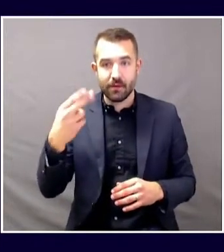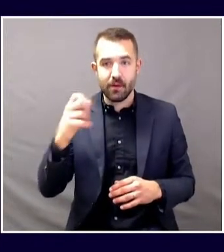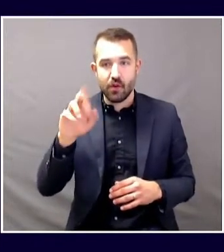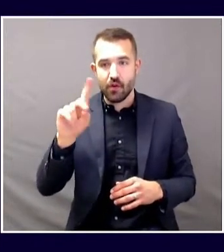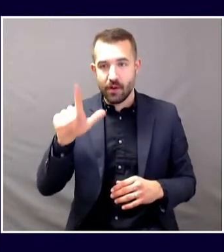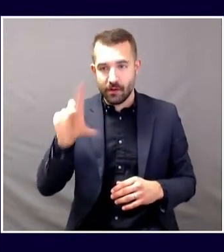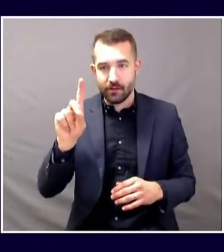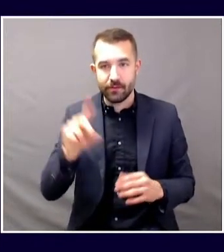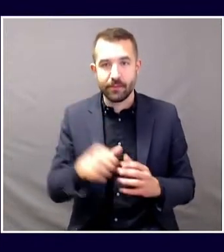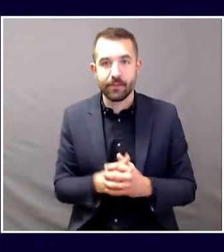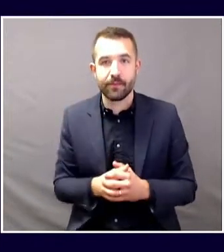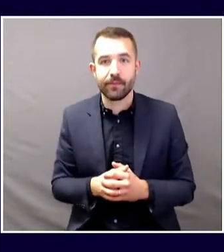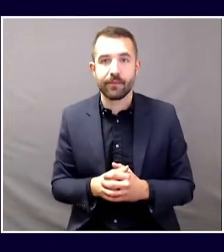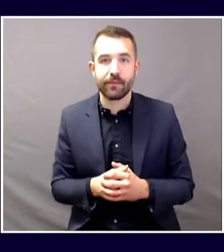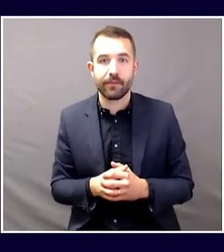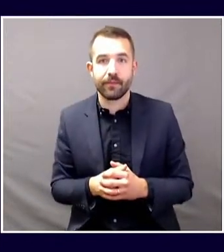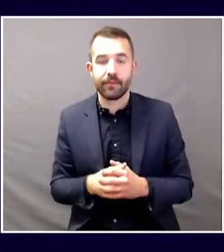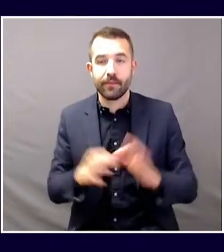Thank you, Dr. Shah.